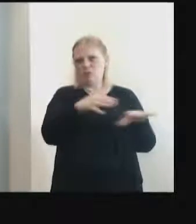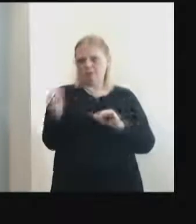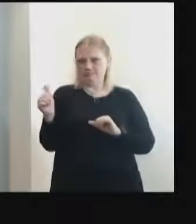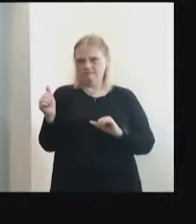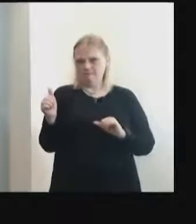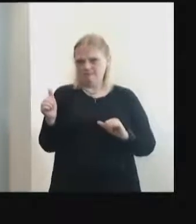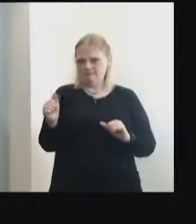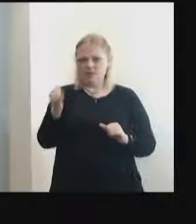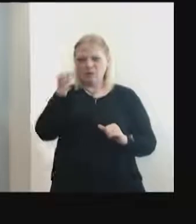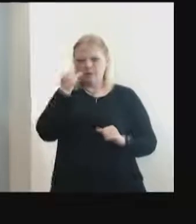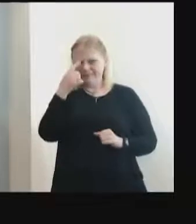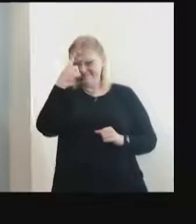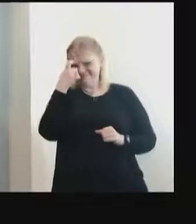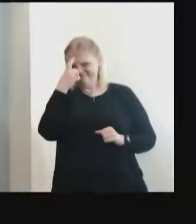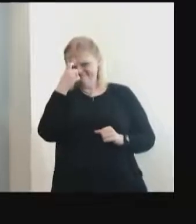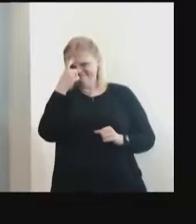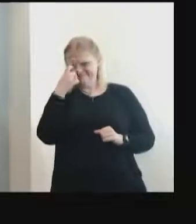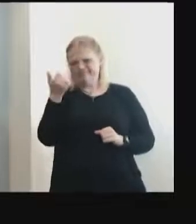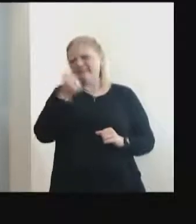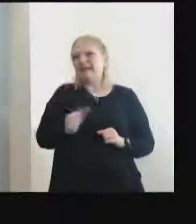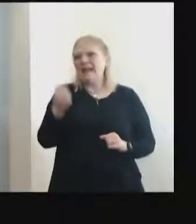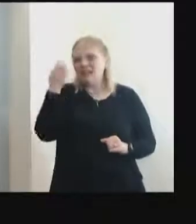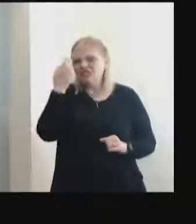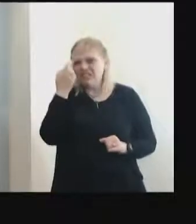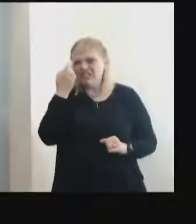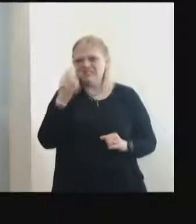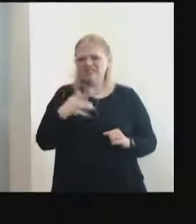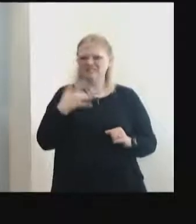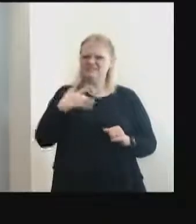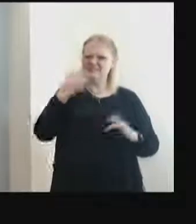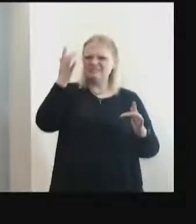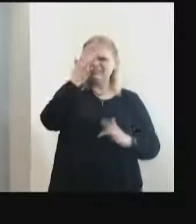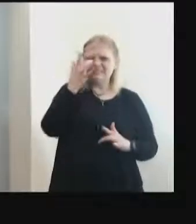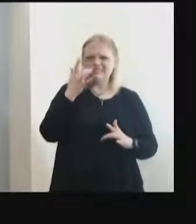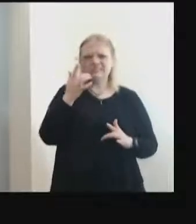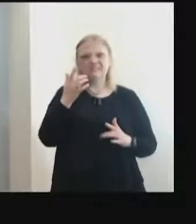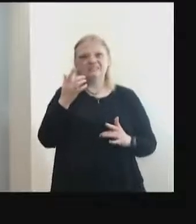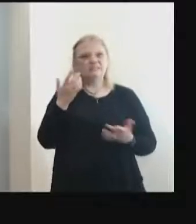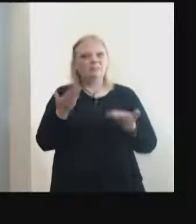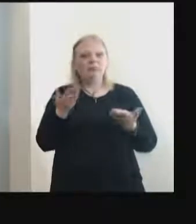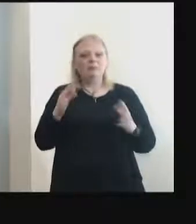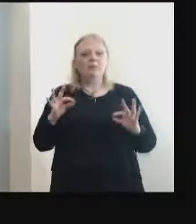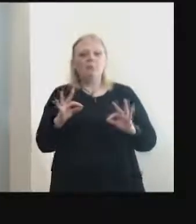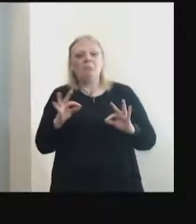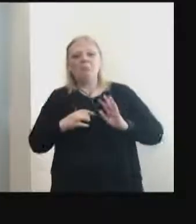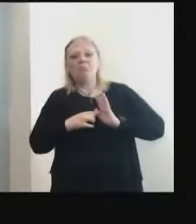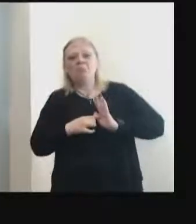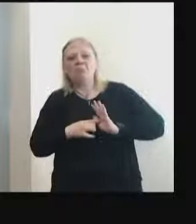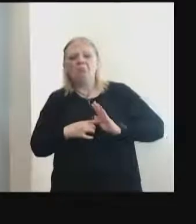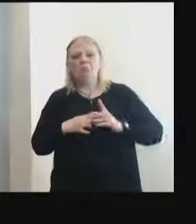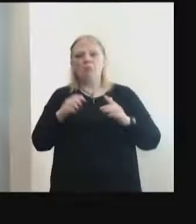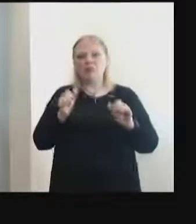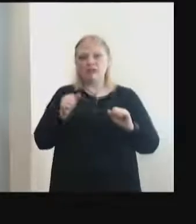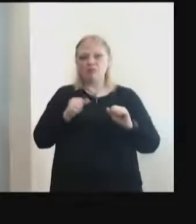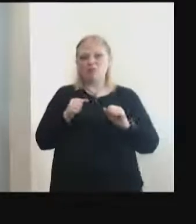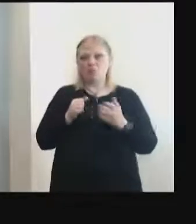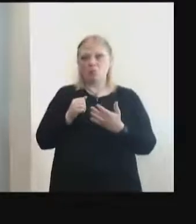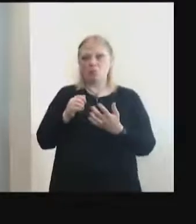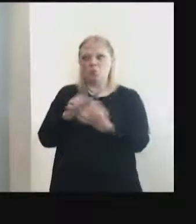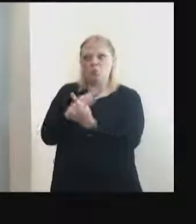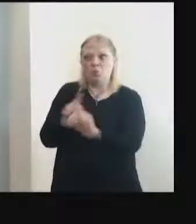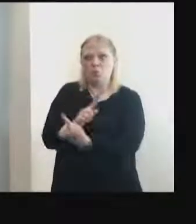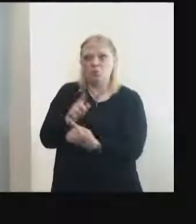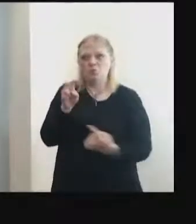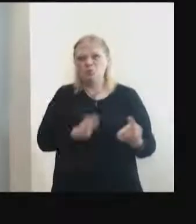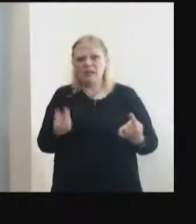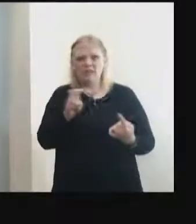if you're suspicious of any reason, you have symptoms, even mild symptoms, or potential close contact or travel, and you